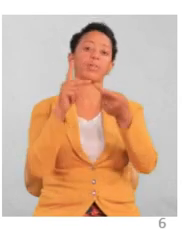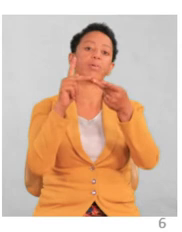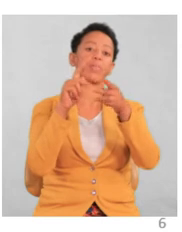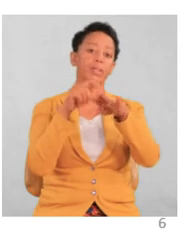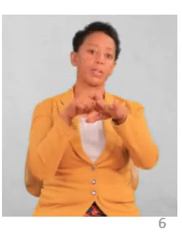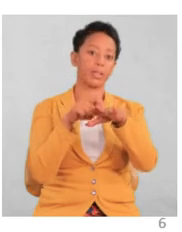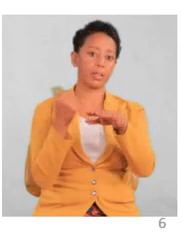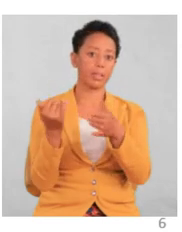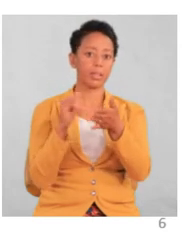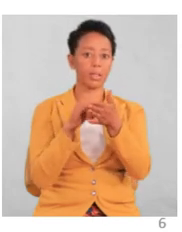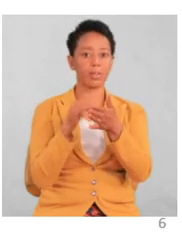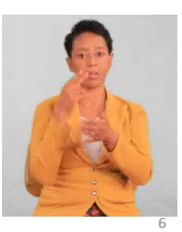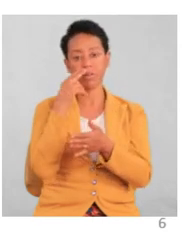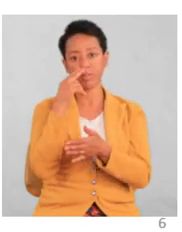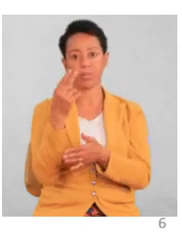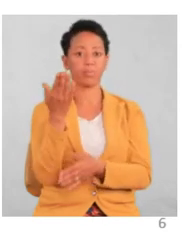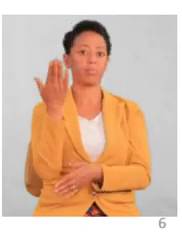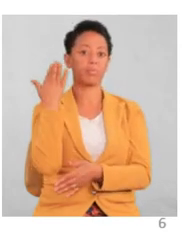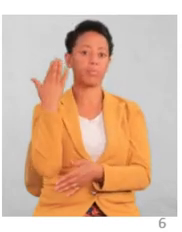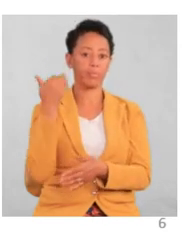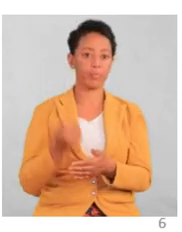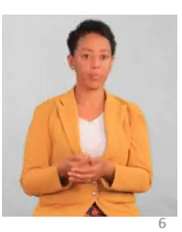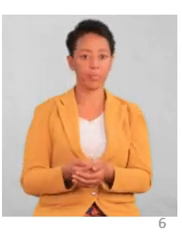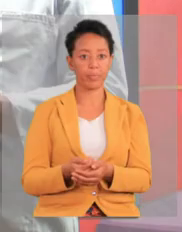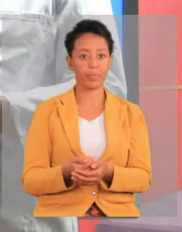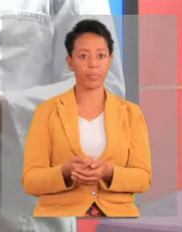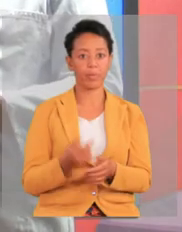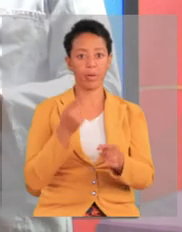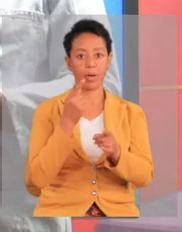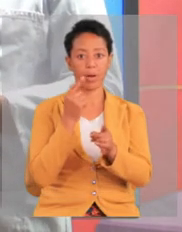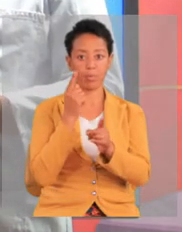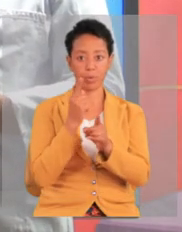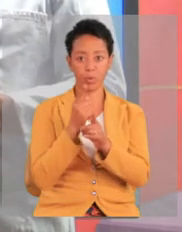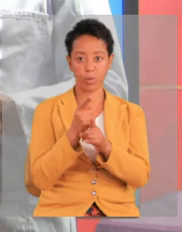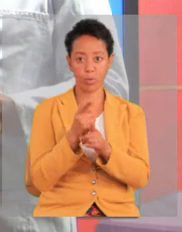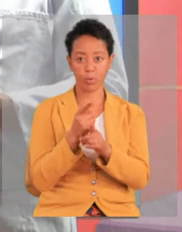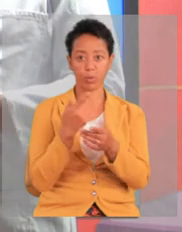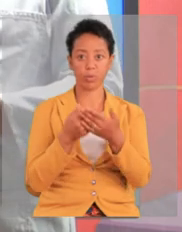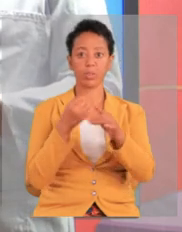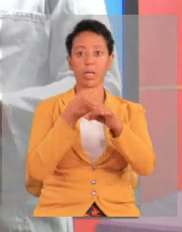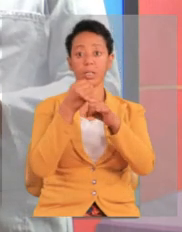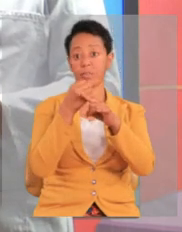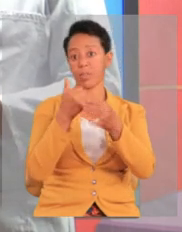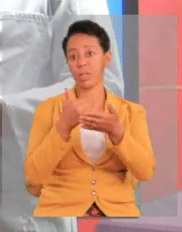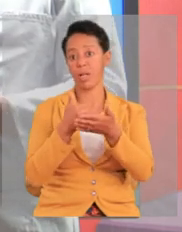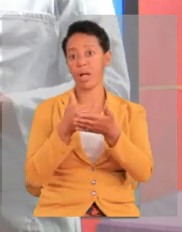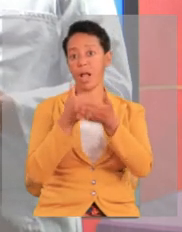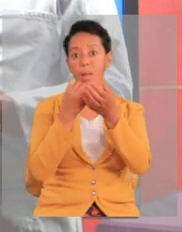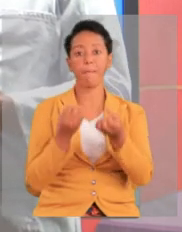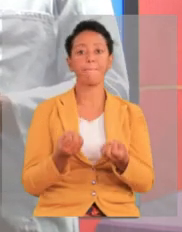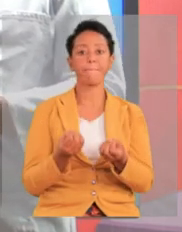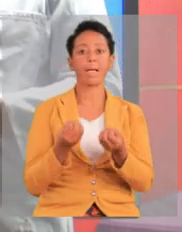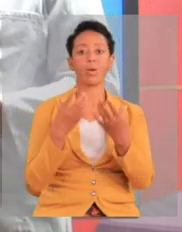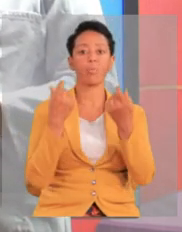tense that we have seen so far. I'm sure that these activities will help you a lot